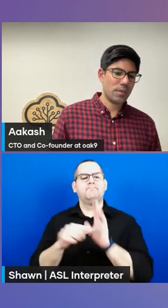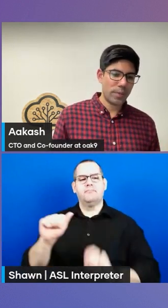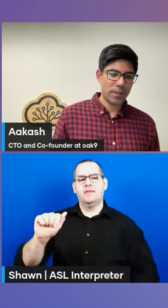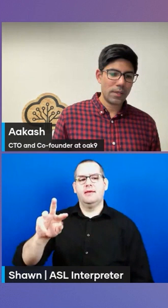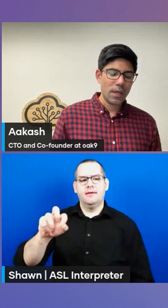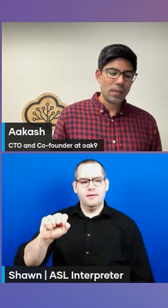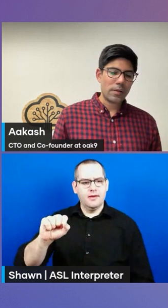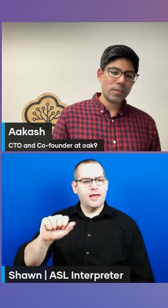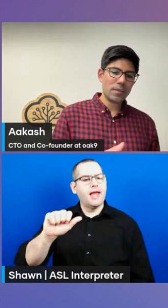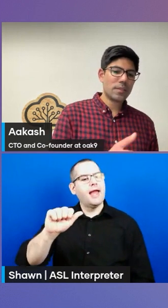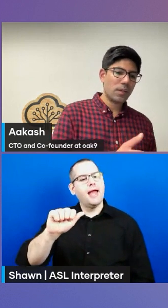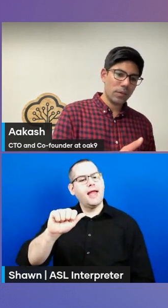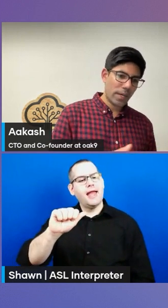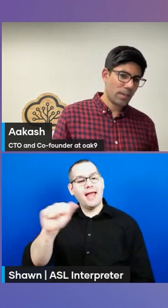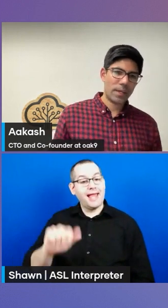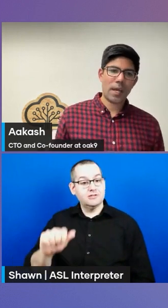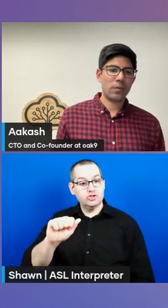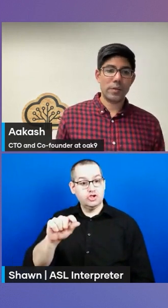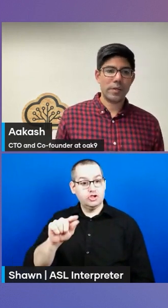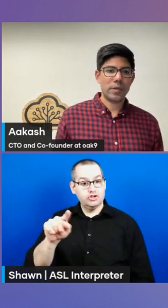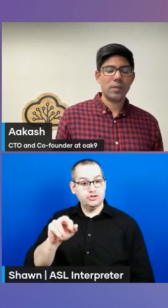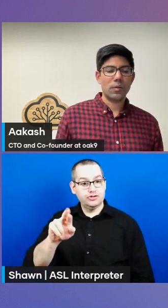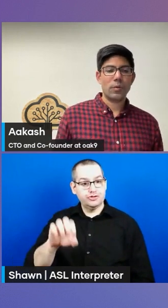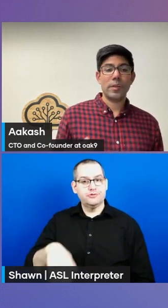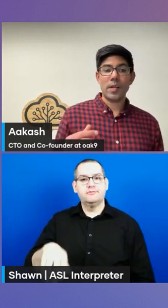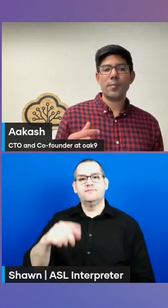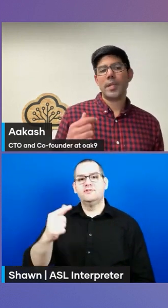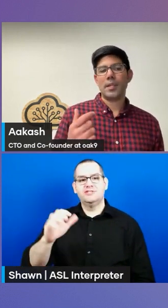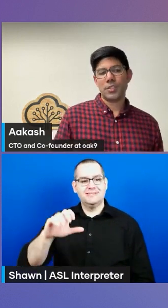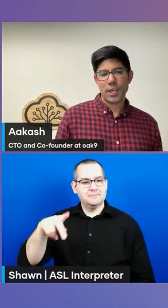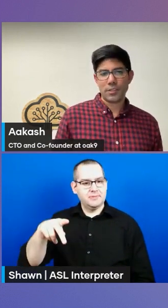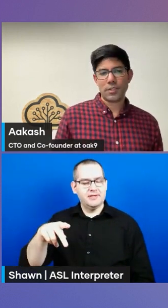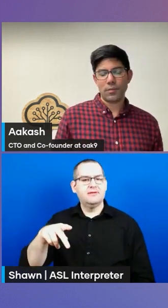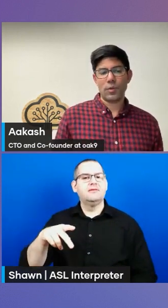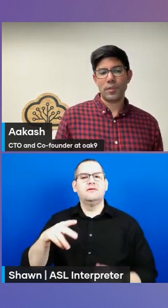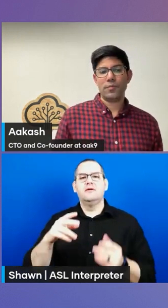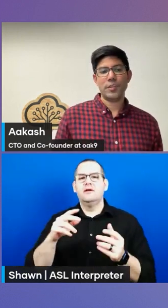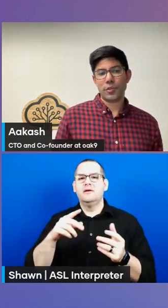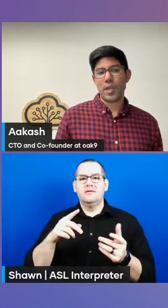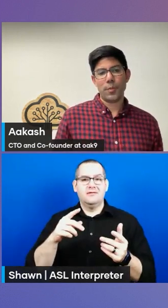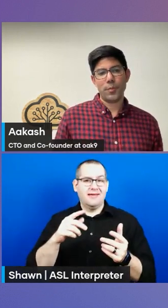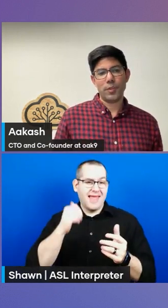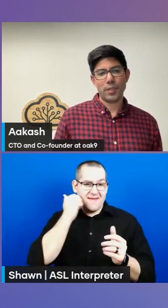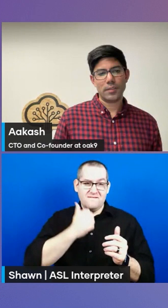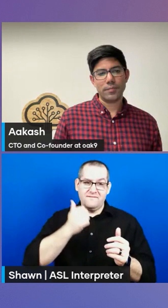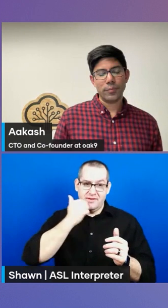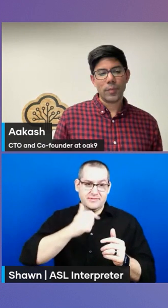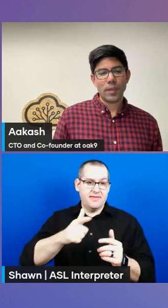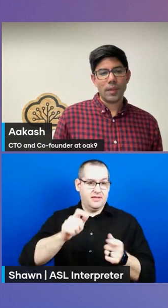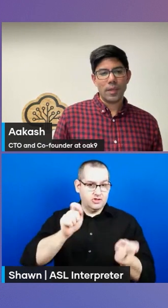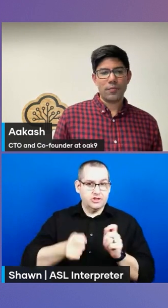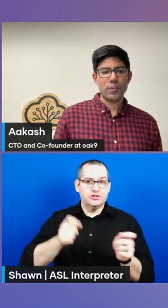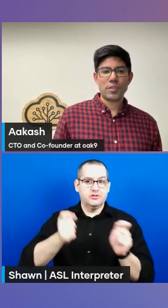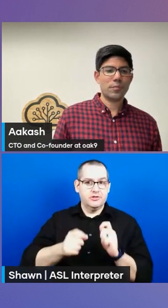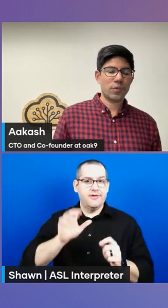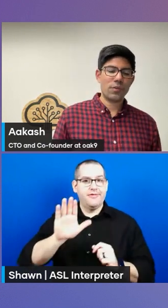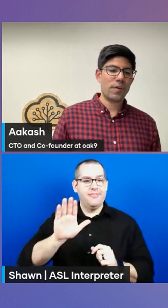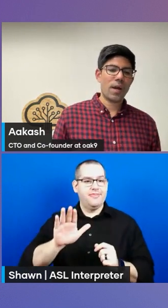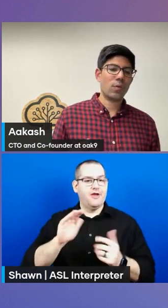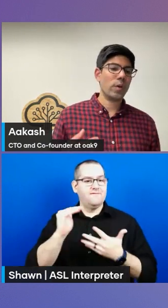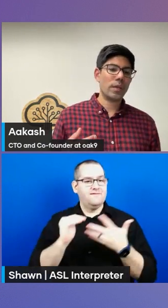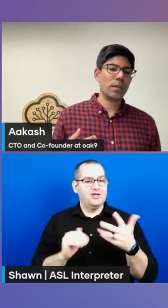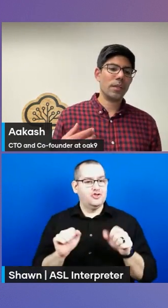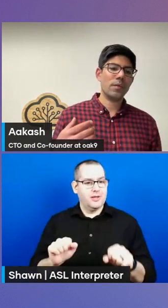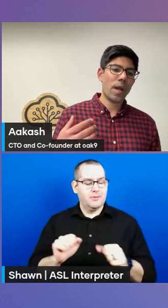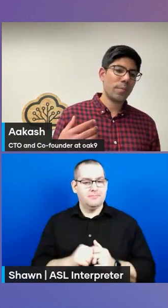or GCP, there isn't a single day in the calendar year where they're not making a change to one of their feature capabilities. If you just observe